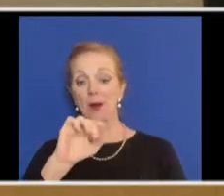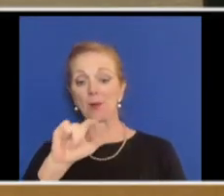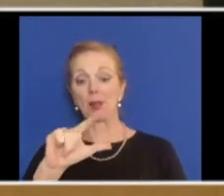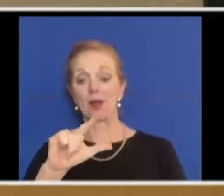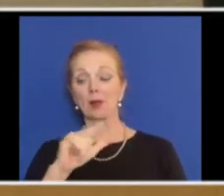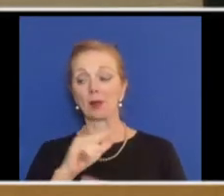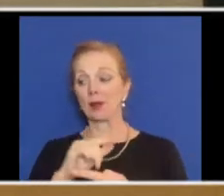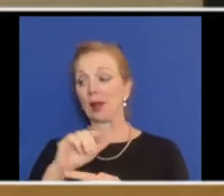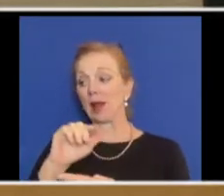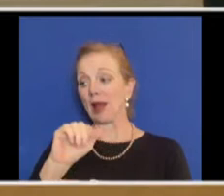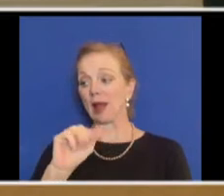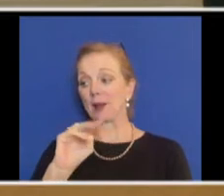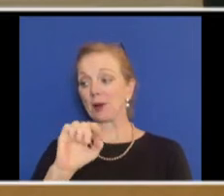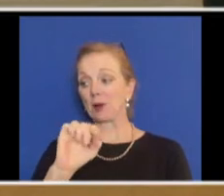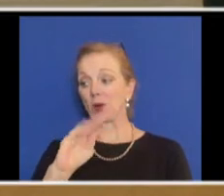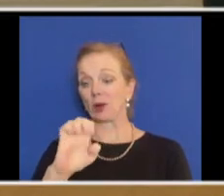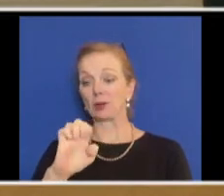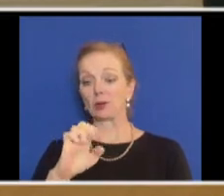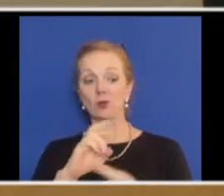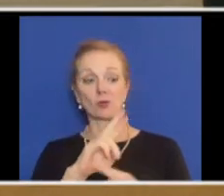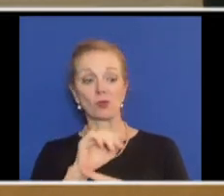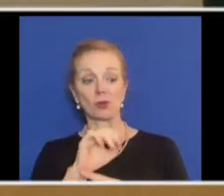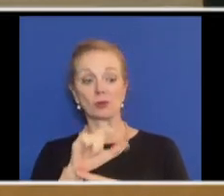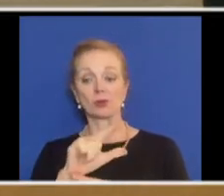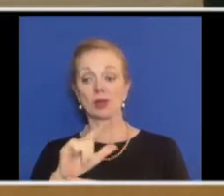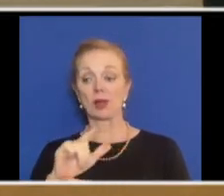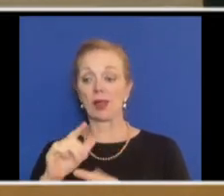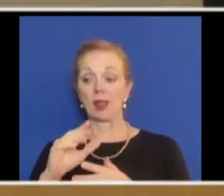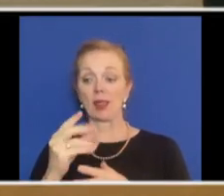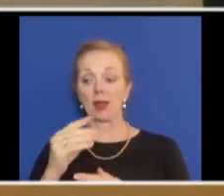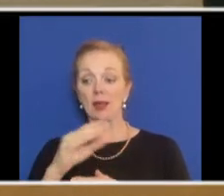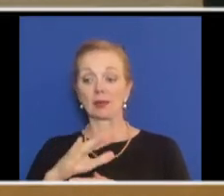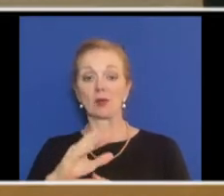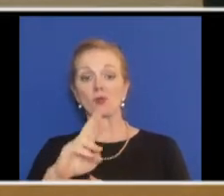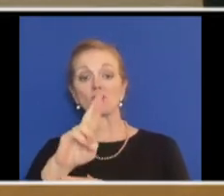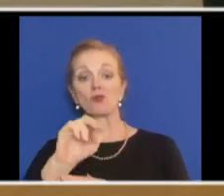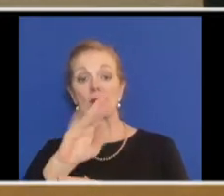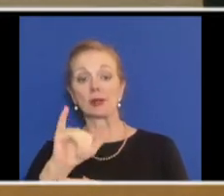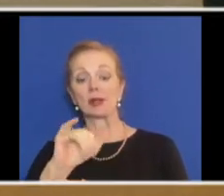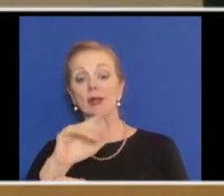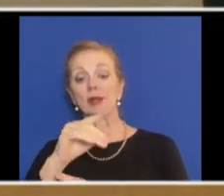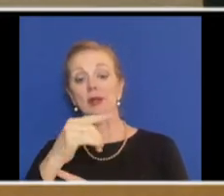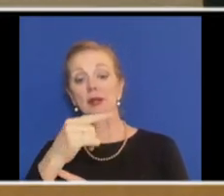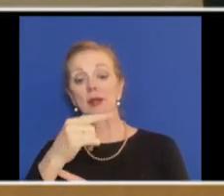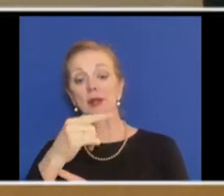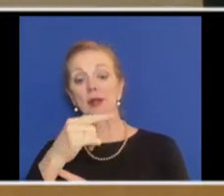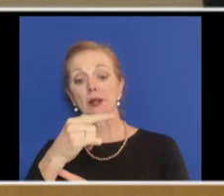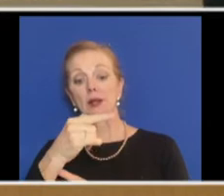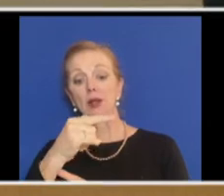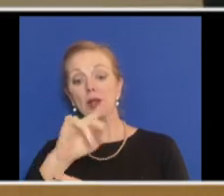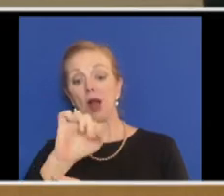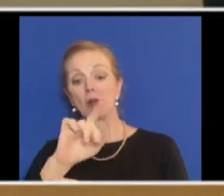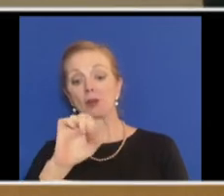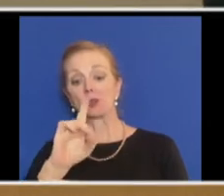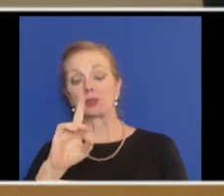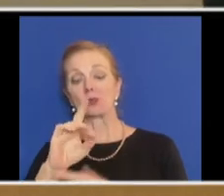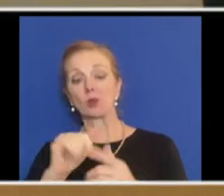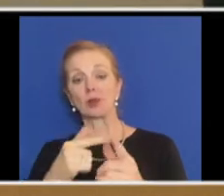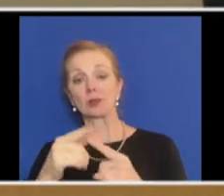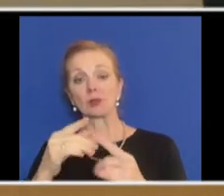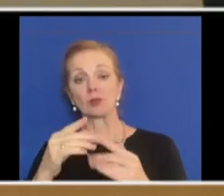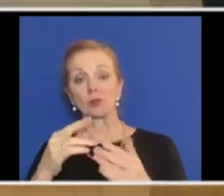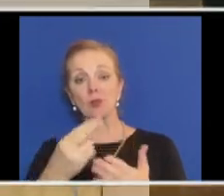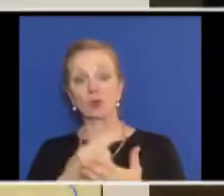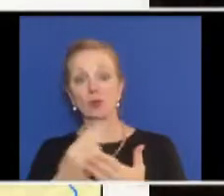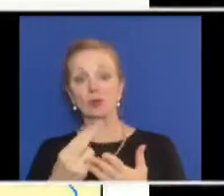anna McGuire Rachel's with the petitioner Adams with Land Design and Randy Goddard is here with design Resource Group as Mr Patton stayed at